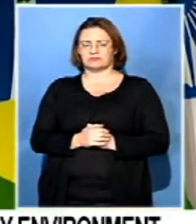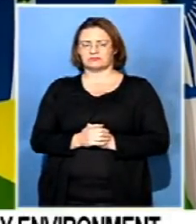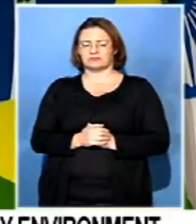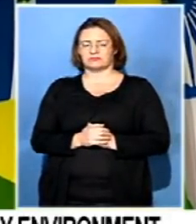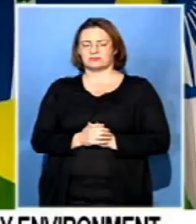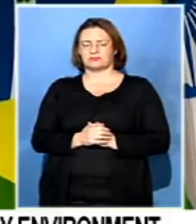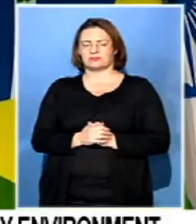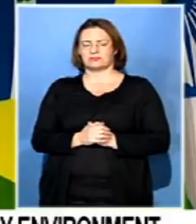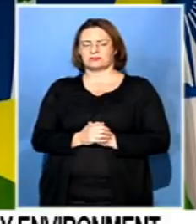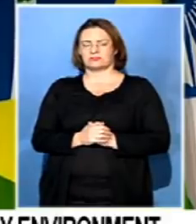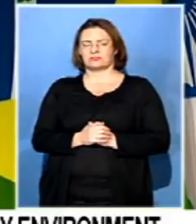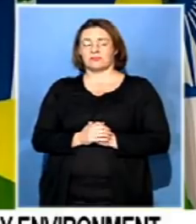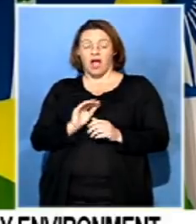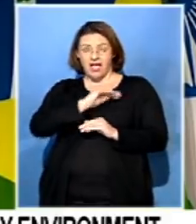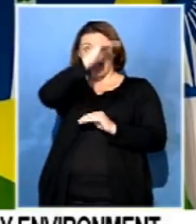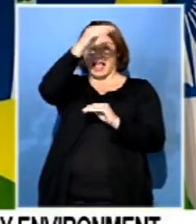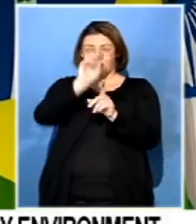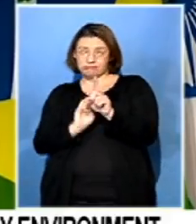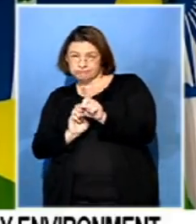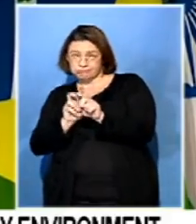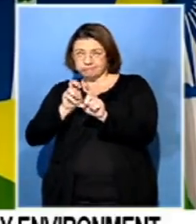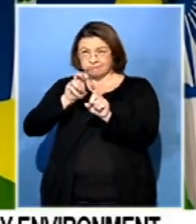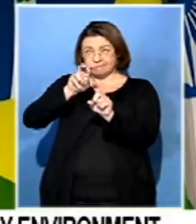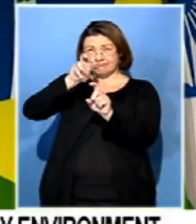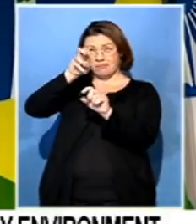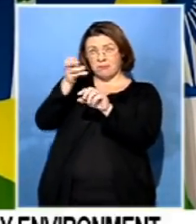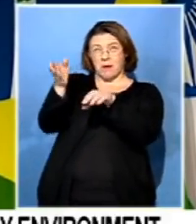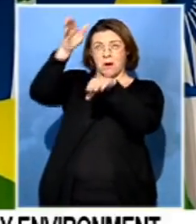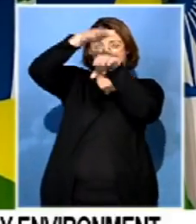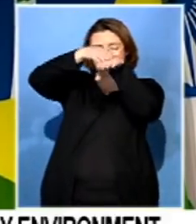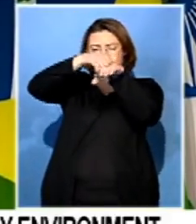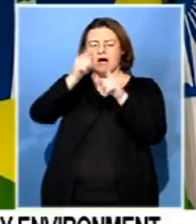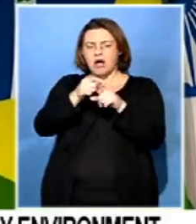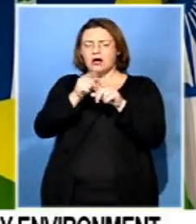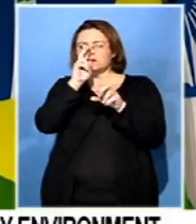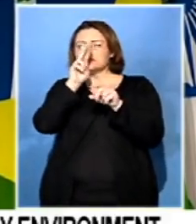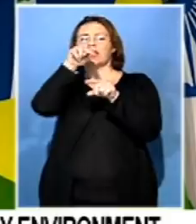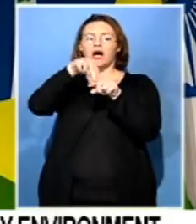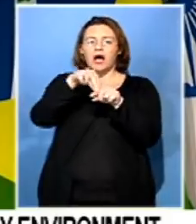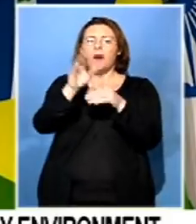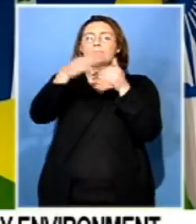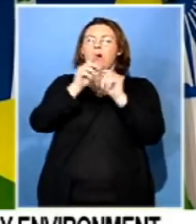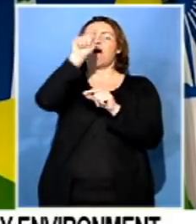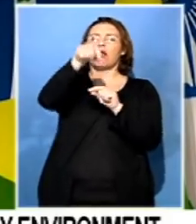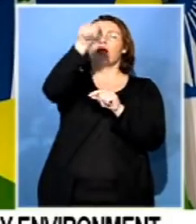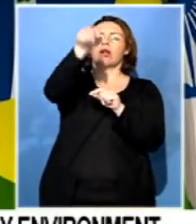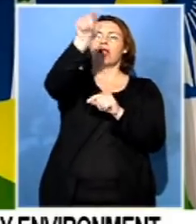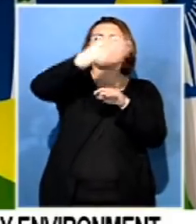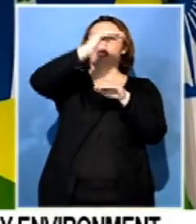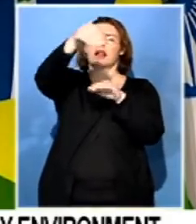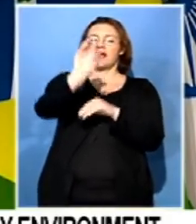After climbing a great hill, one only finds that there are many more hills to climb.